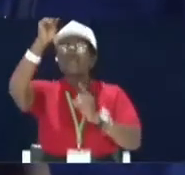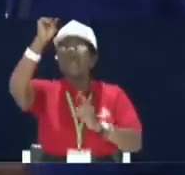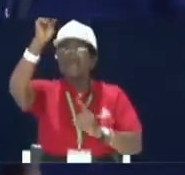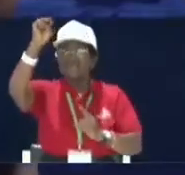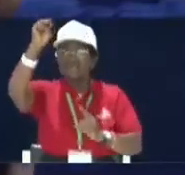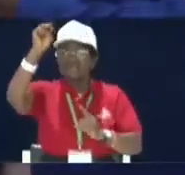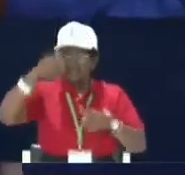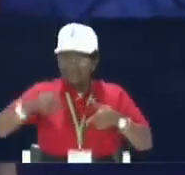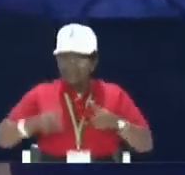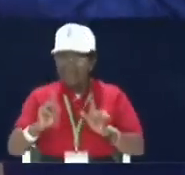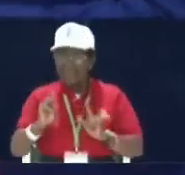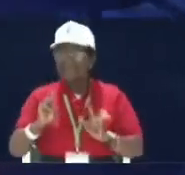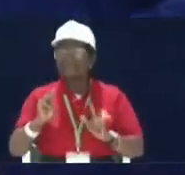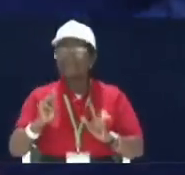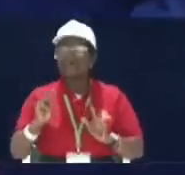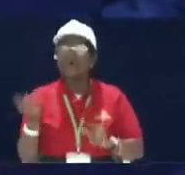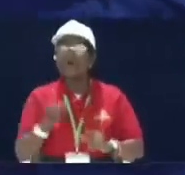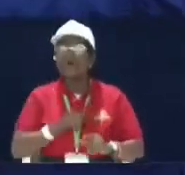Let's give him glory.